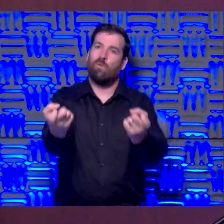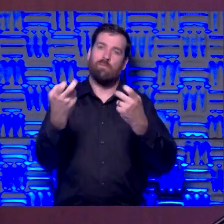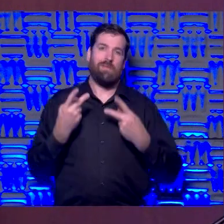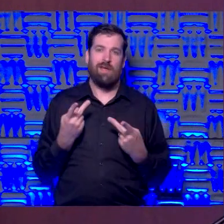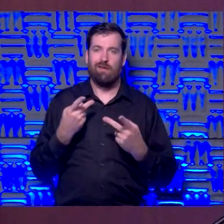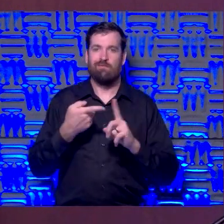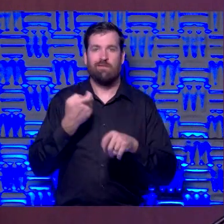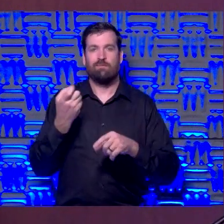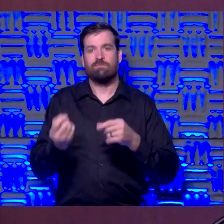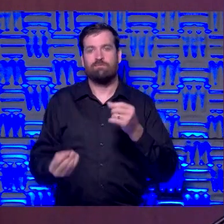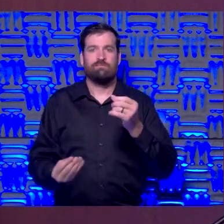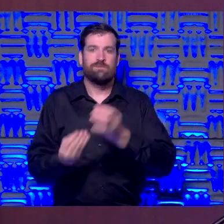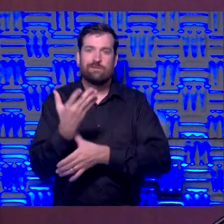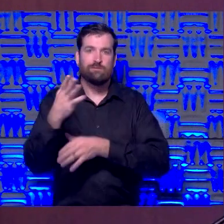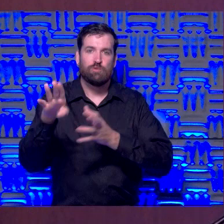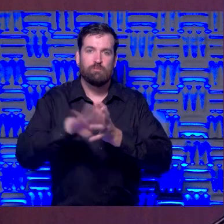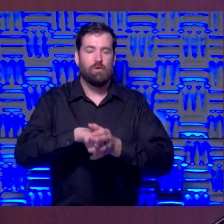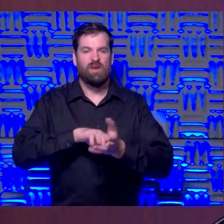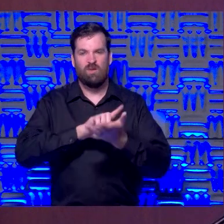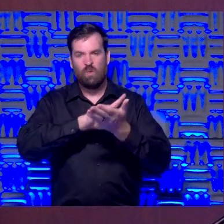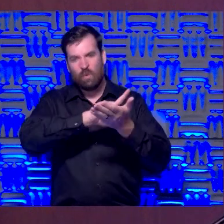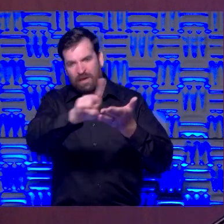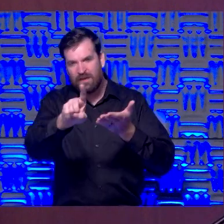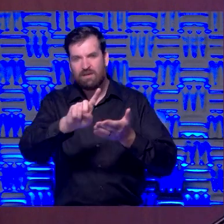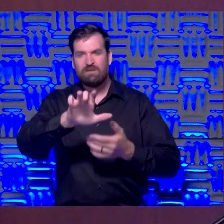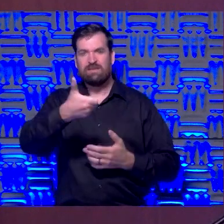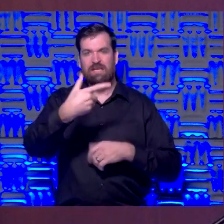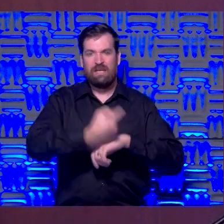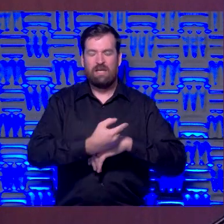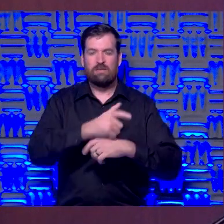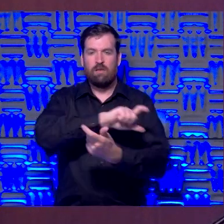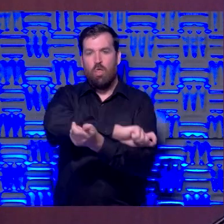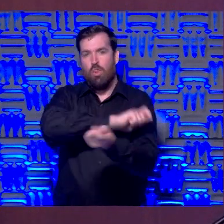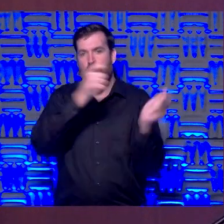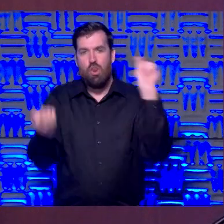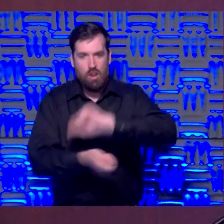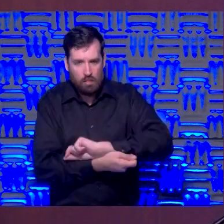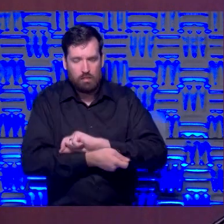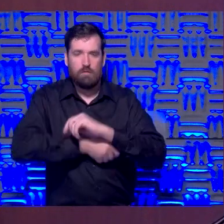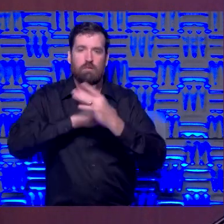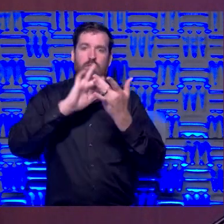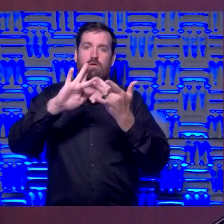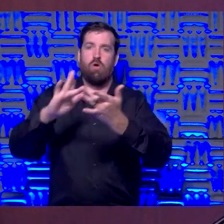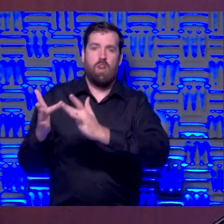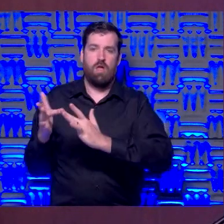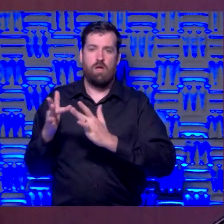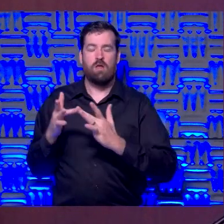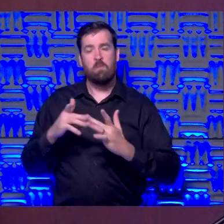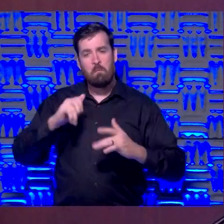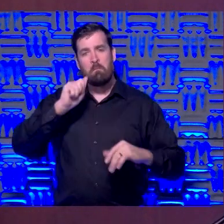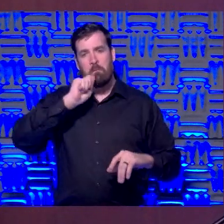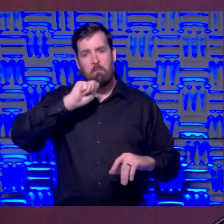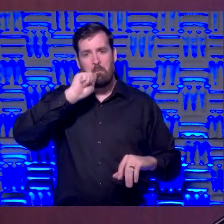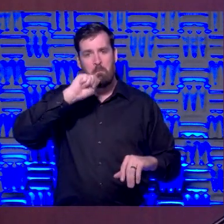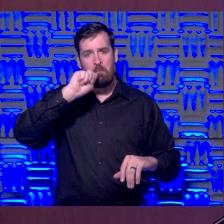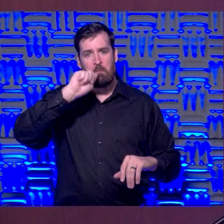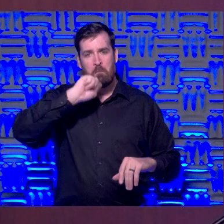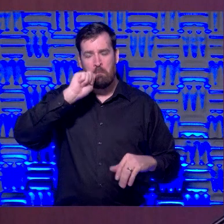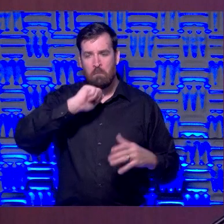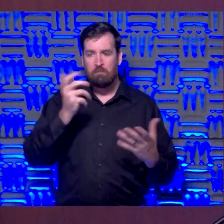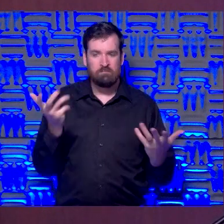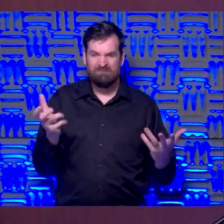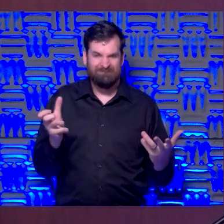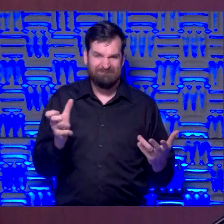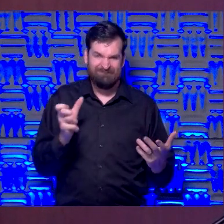We took a week or 10 days and flipped everything to the online format, and we got through it. It wasn't